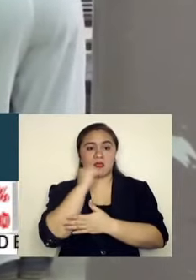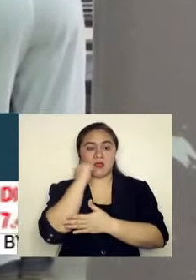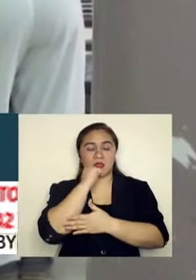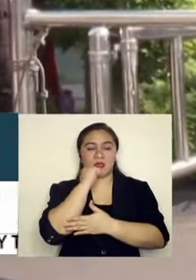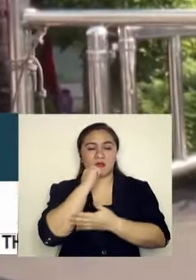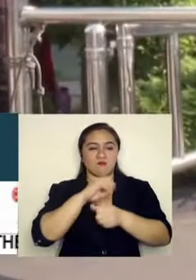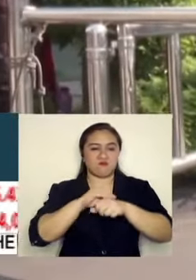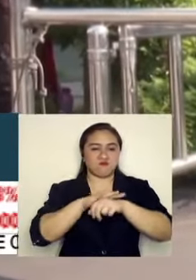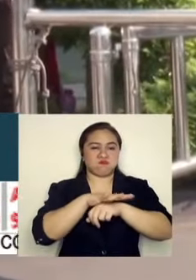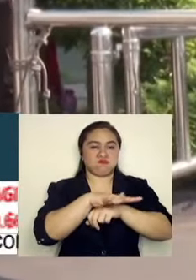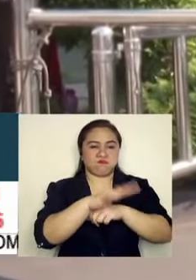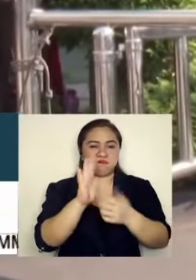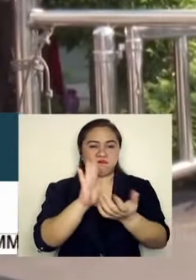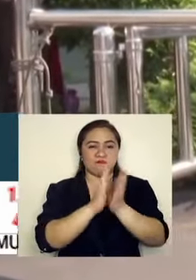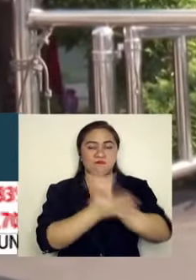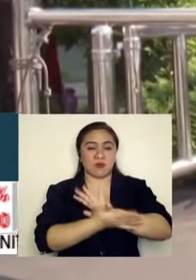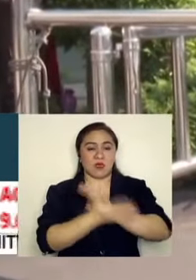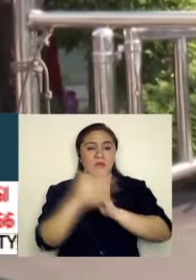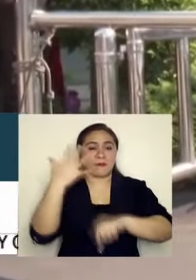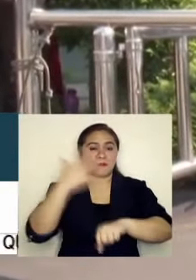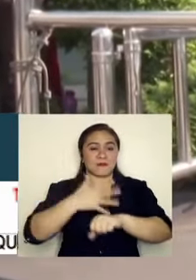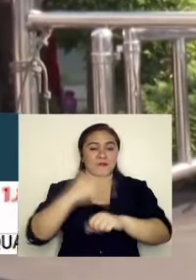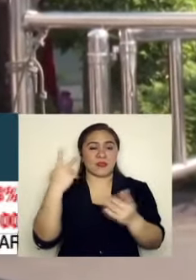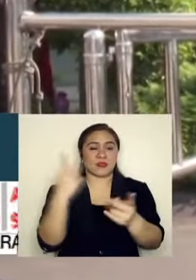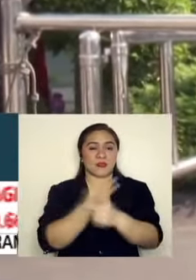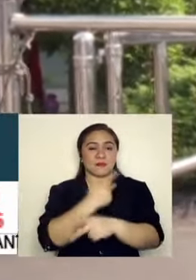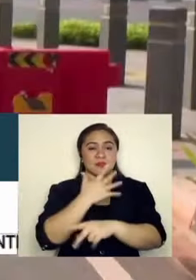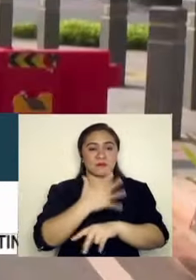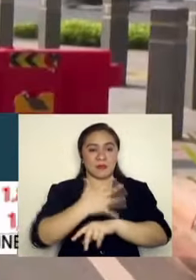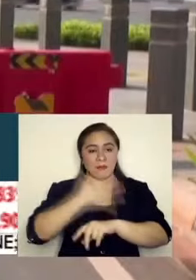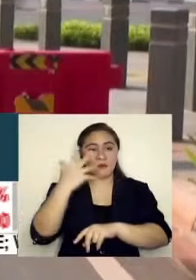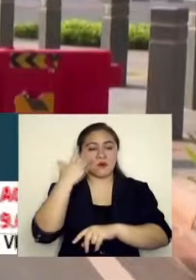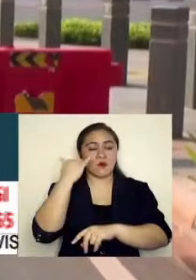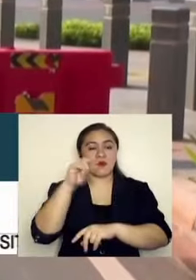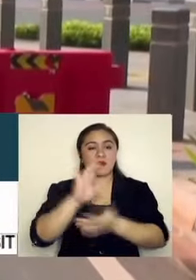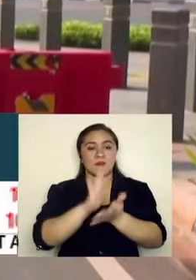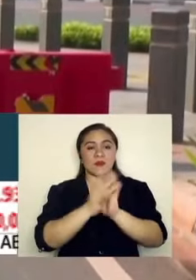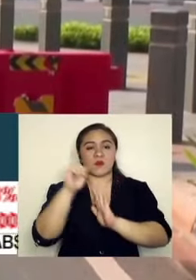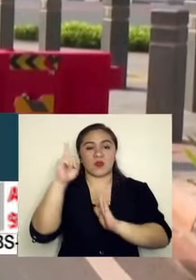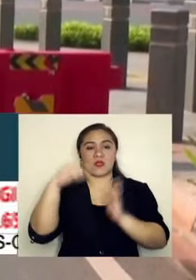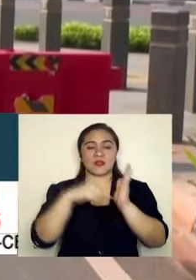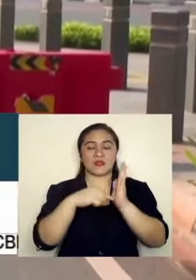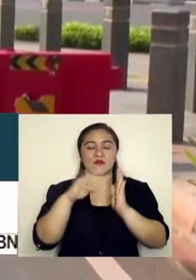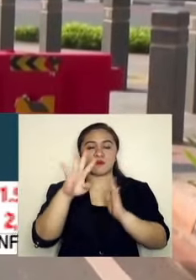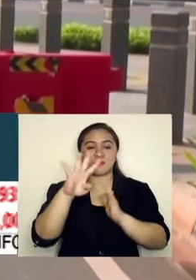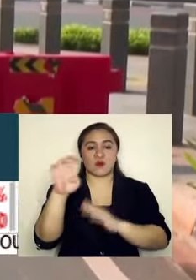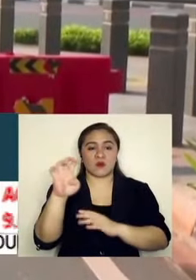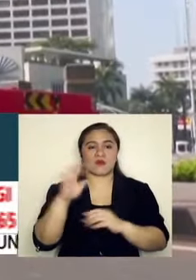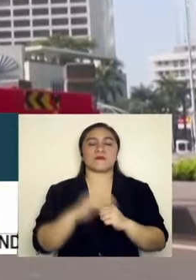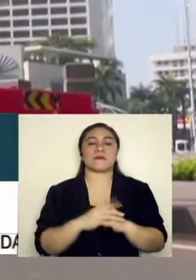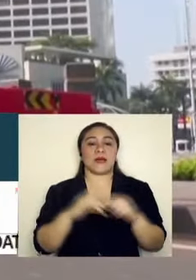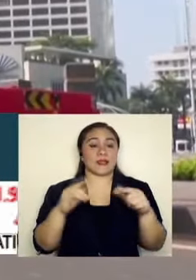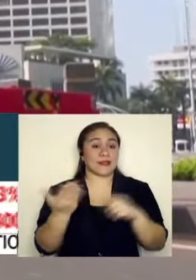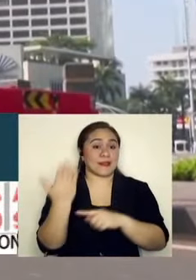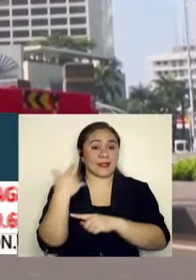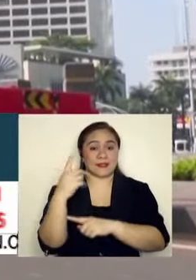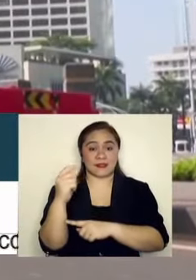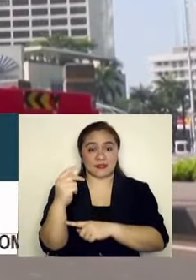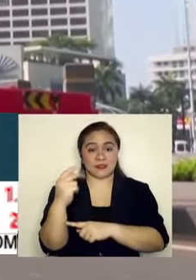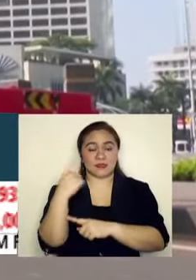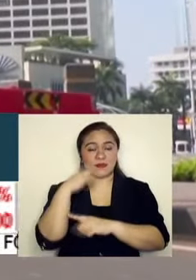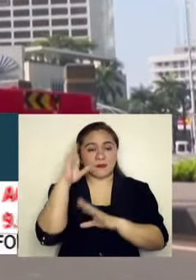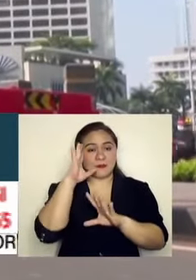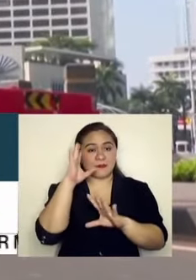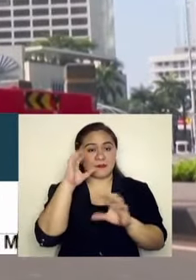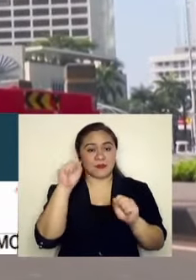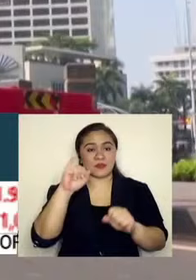increased fivefold, and daily deaths hit record highs of more than 1,400. But on Thursday, President Joko